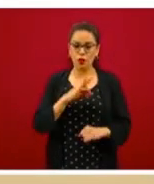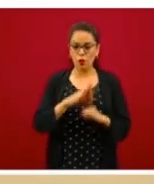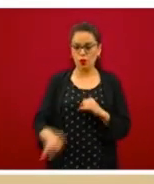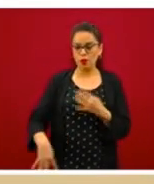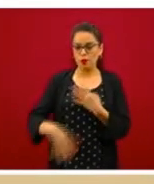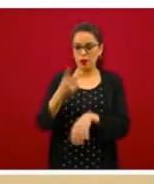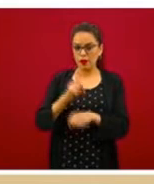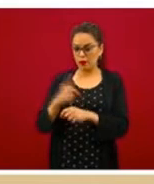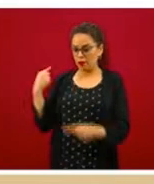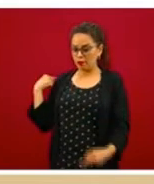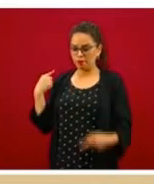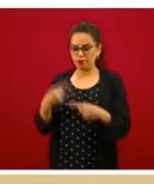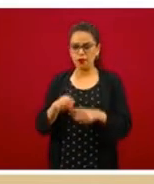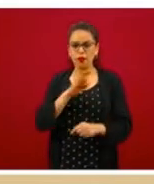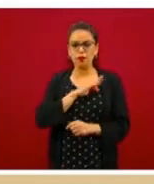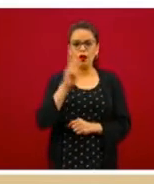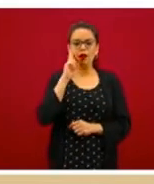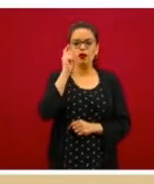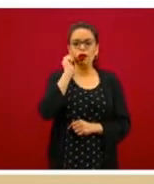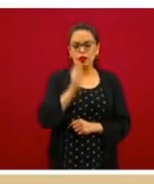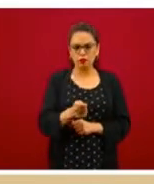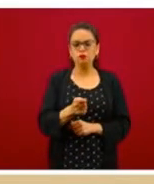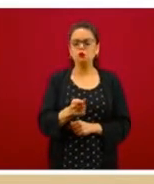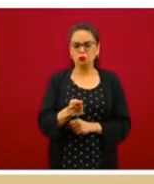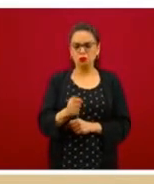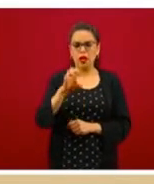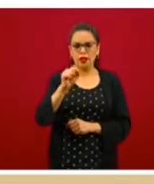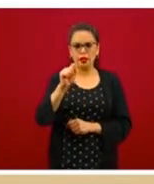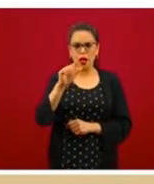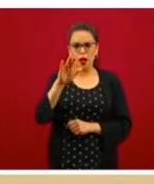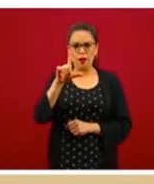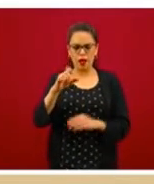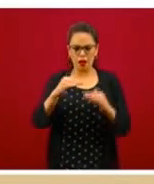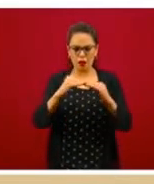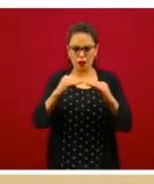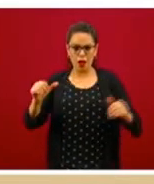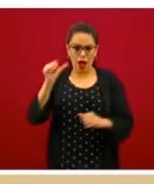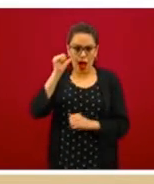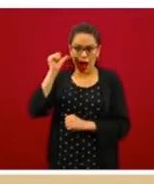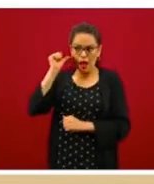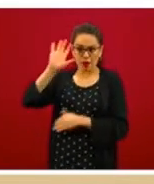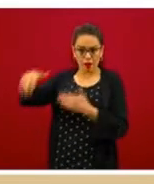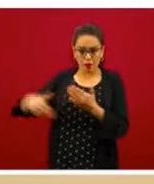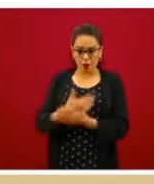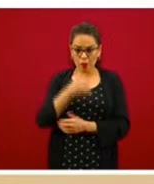the cases that have come up. Here we have a chart